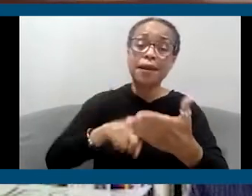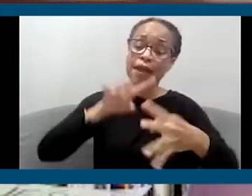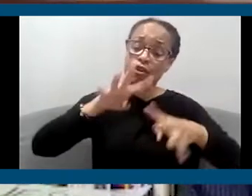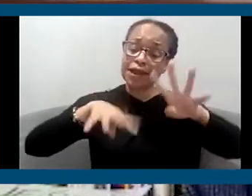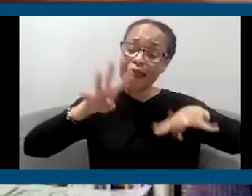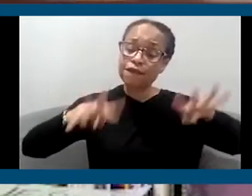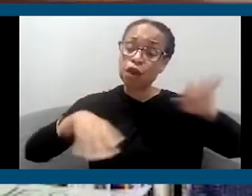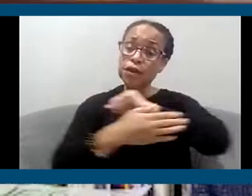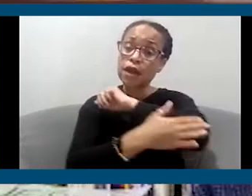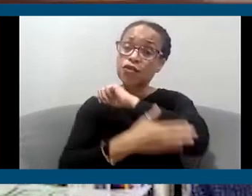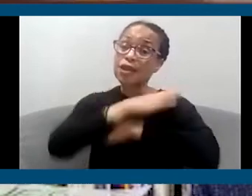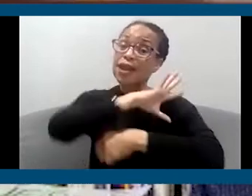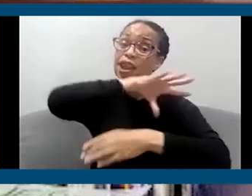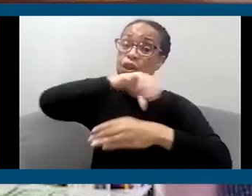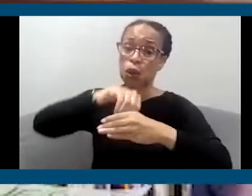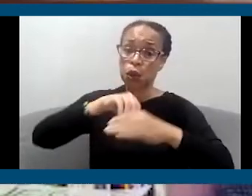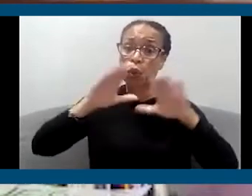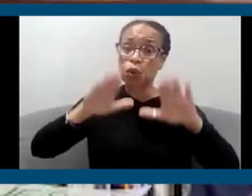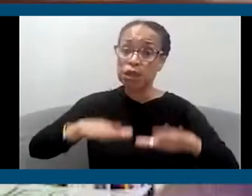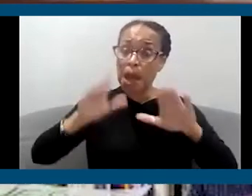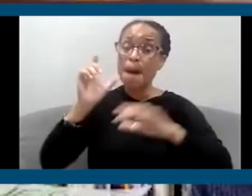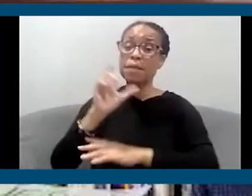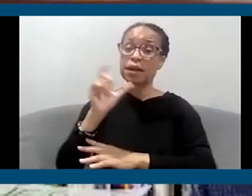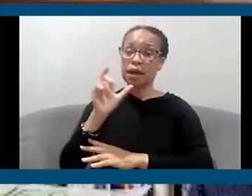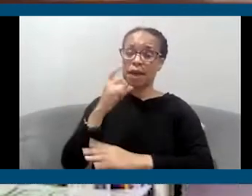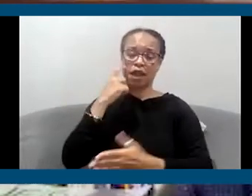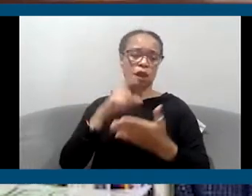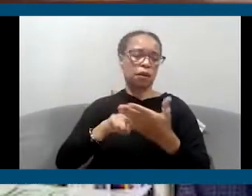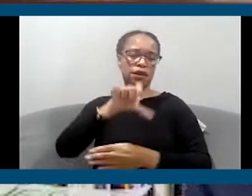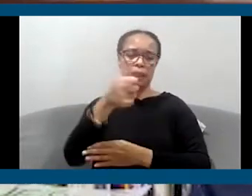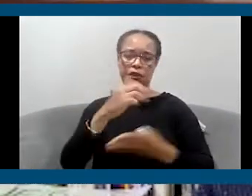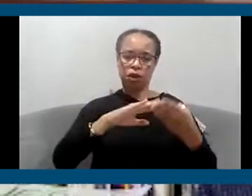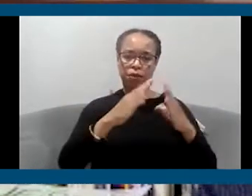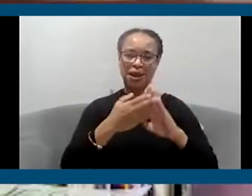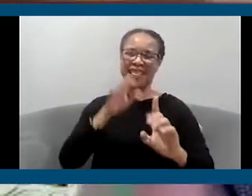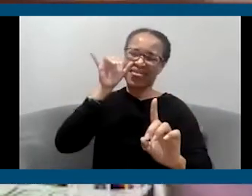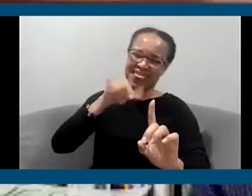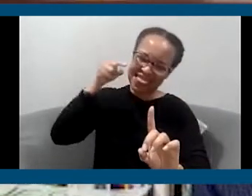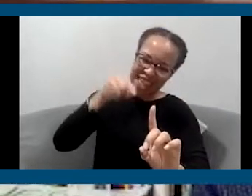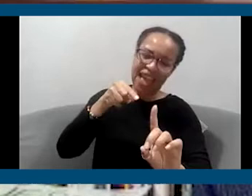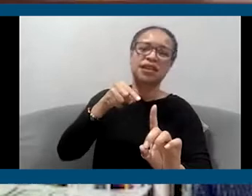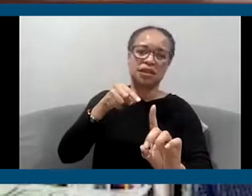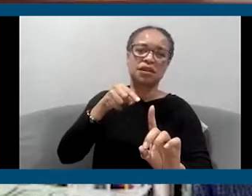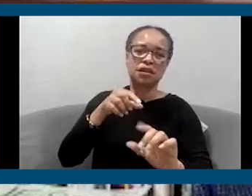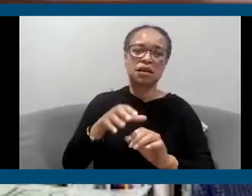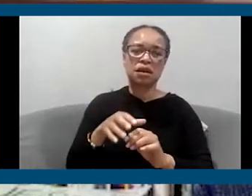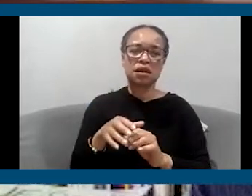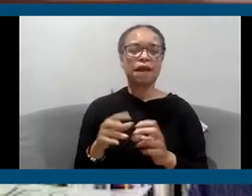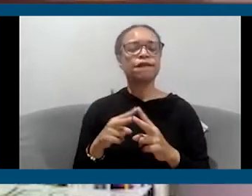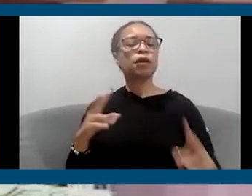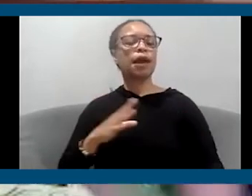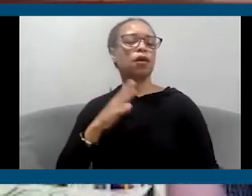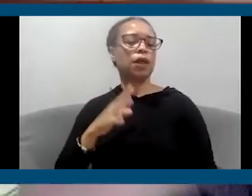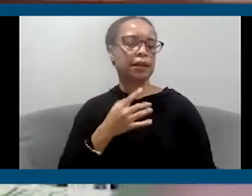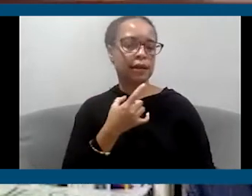country that includes Muslims. And as we recognize every other community, it's about that recognition. It's about what Maha said very eloquently.